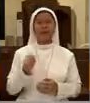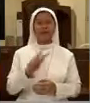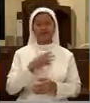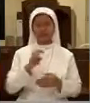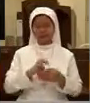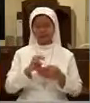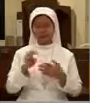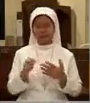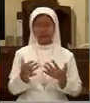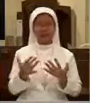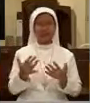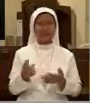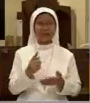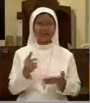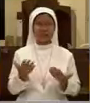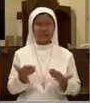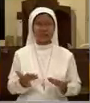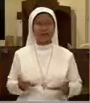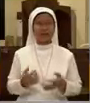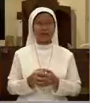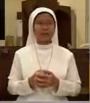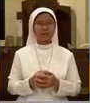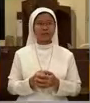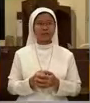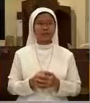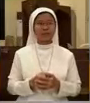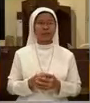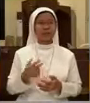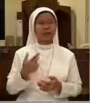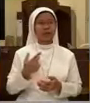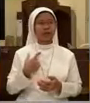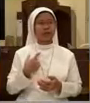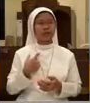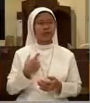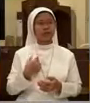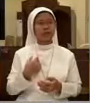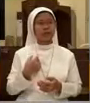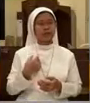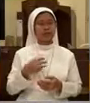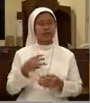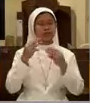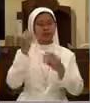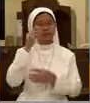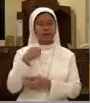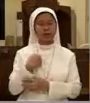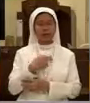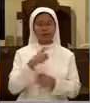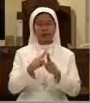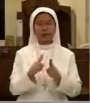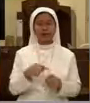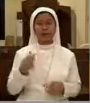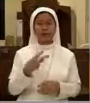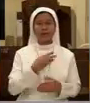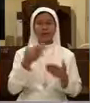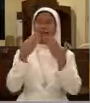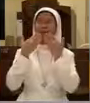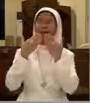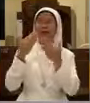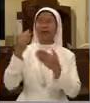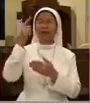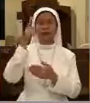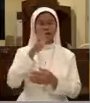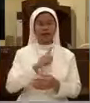is a historic moment for us. As we give thanks to the Lord, let us be filled